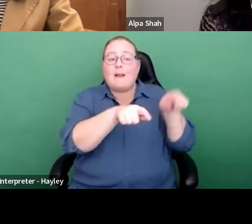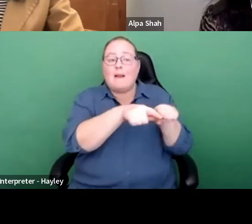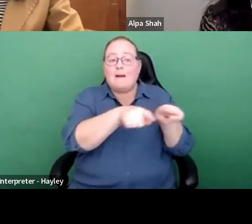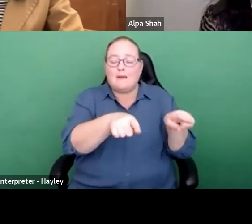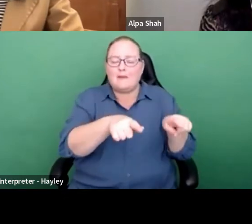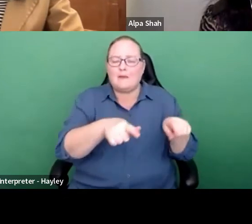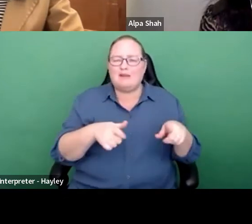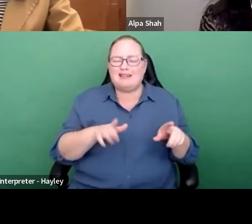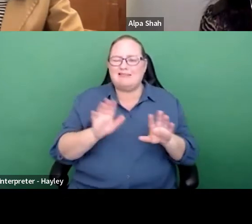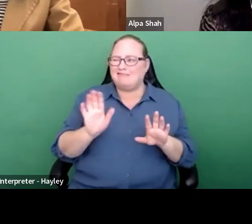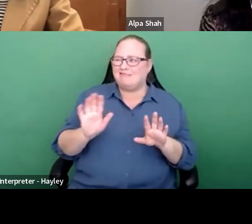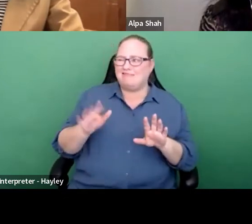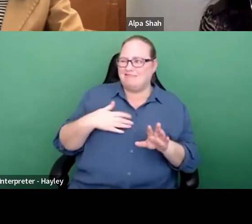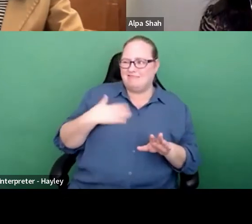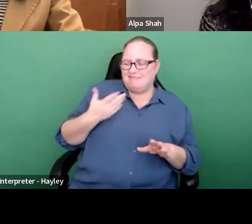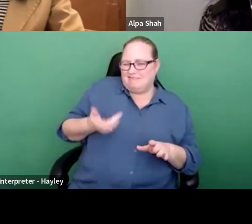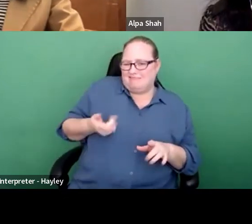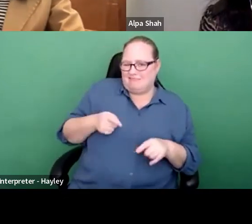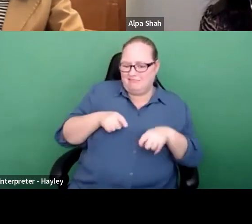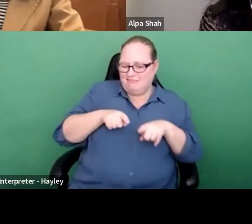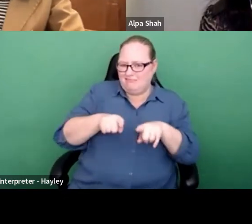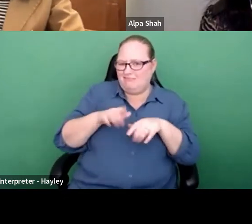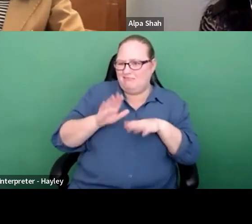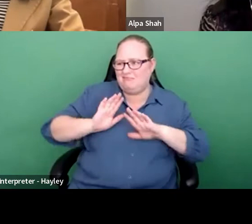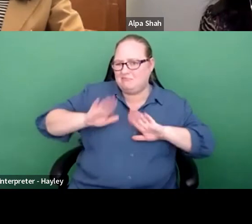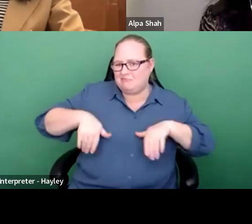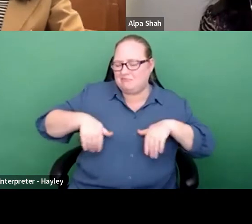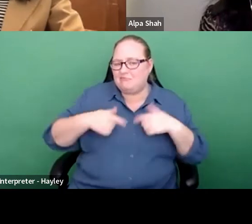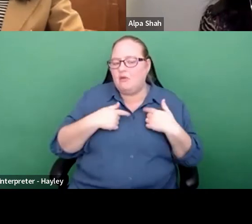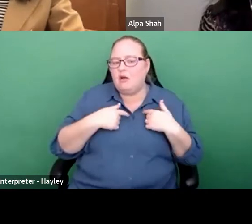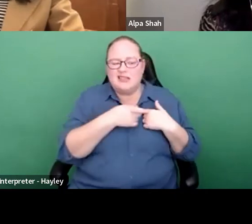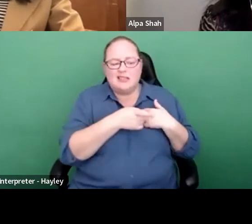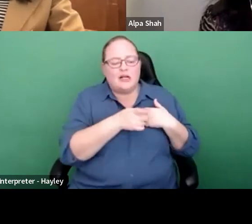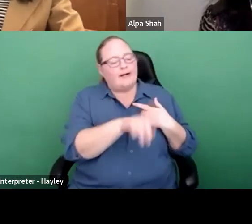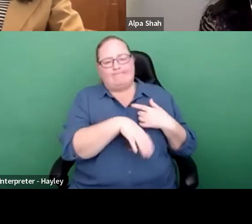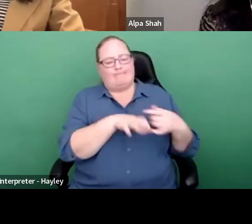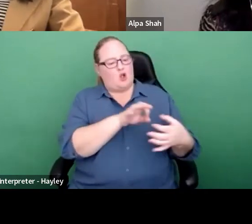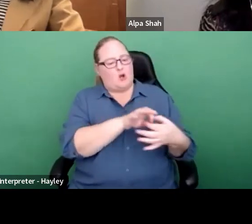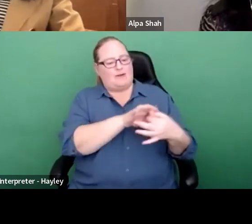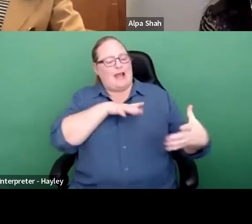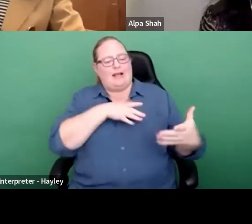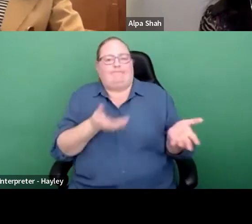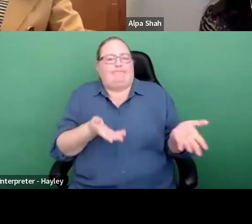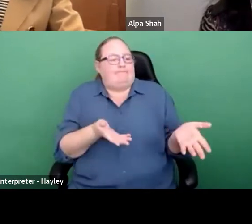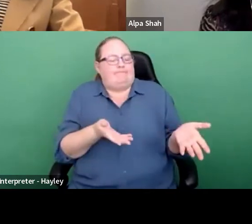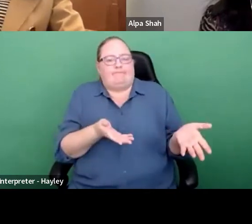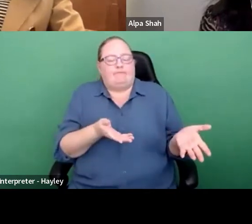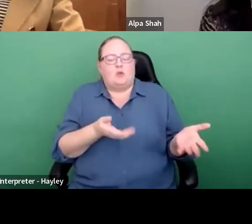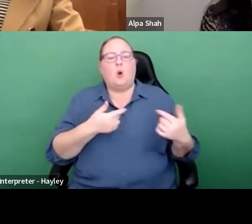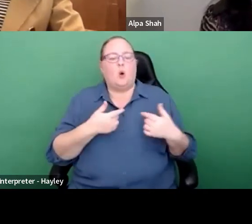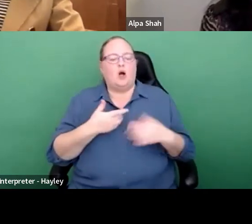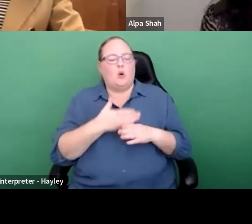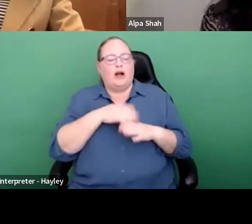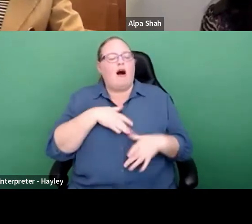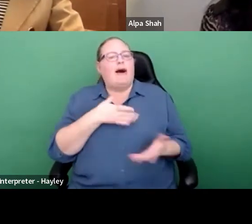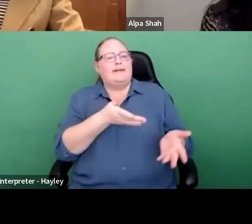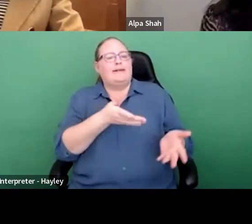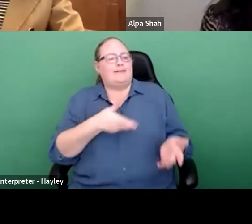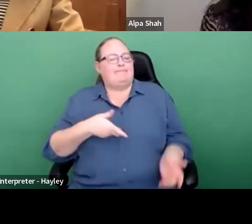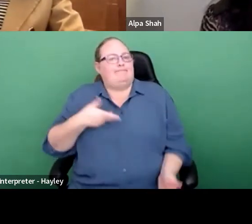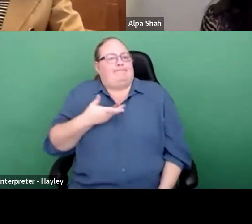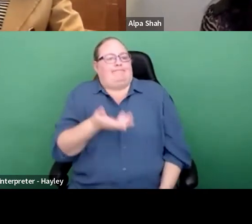considered non-engagers, or otherwise just a bit annoying or frustrating. And finally, the second reason